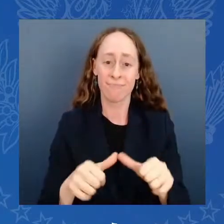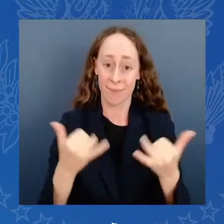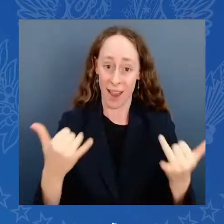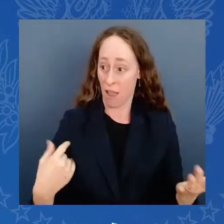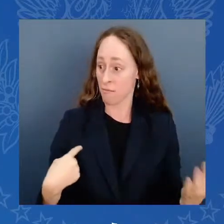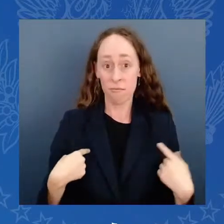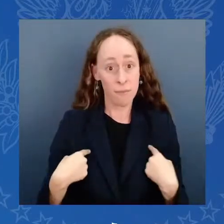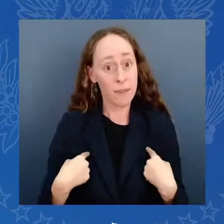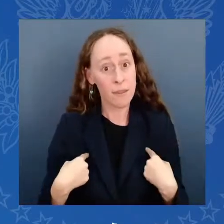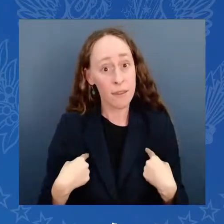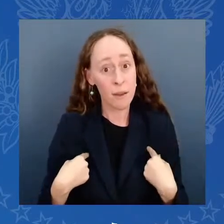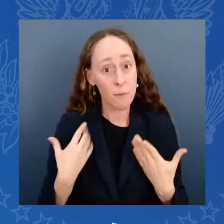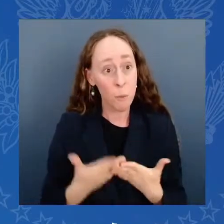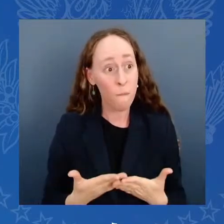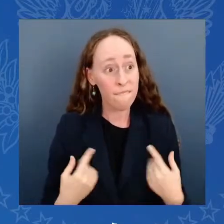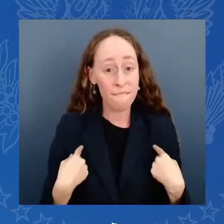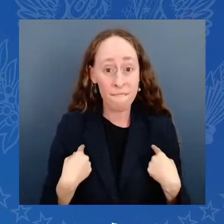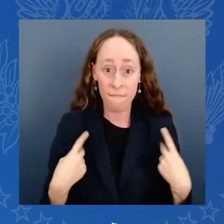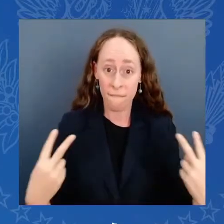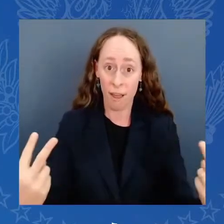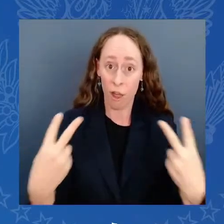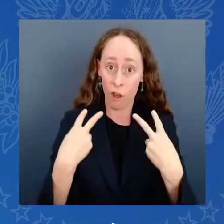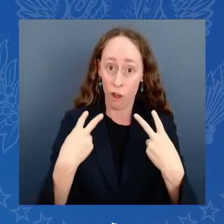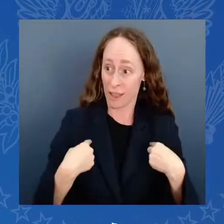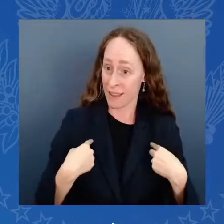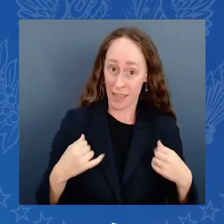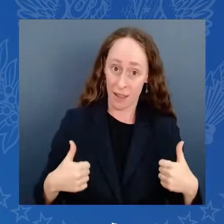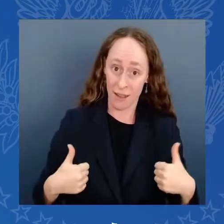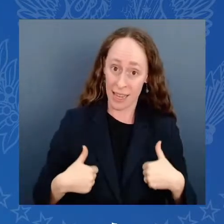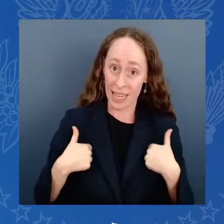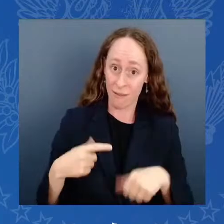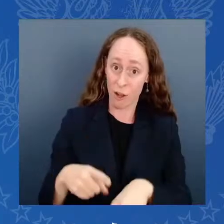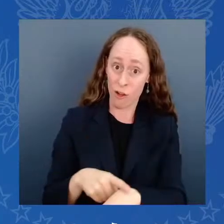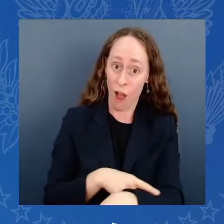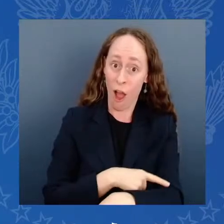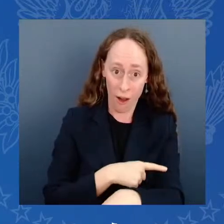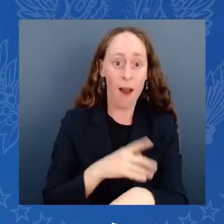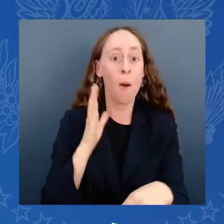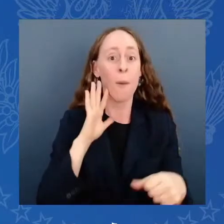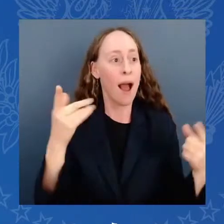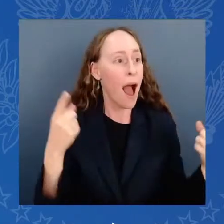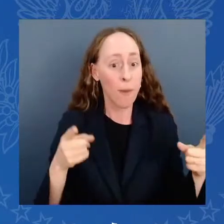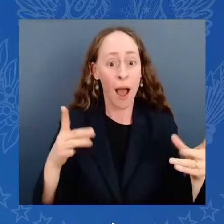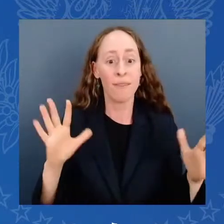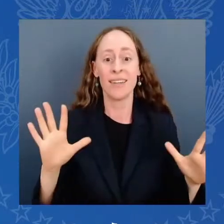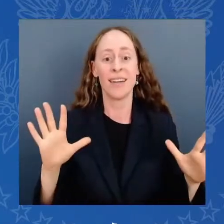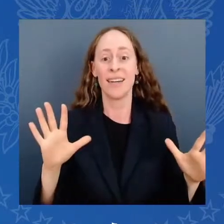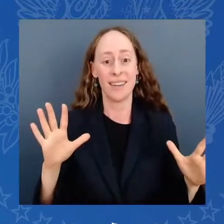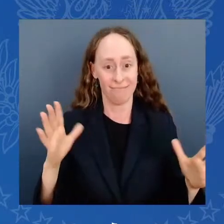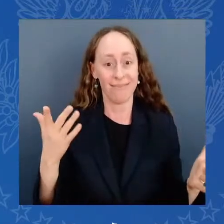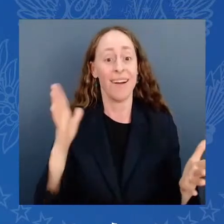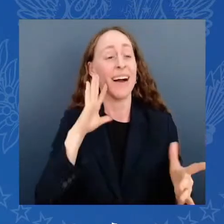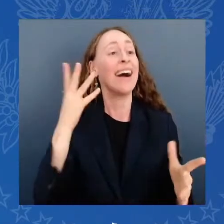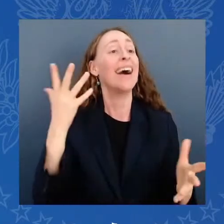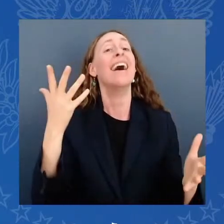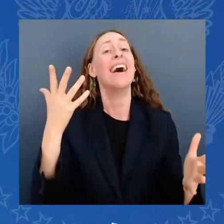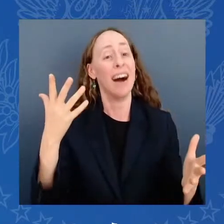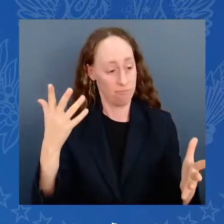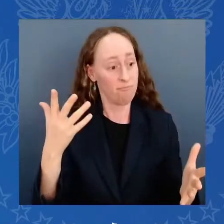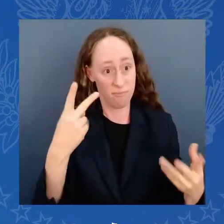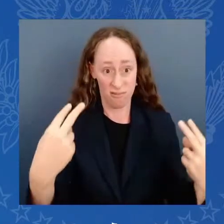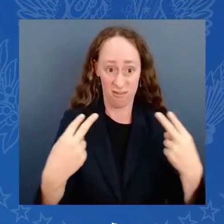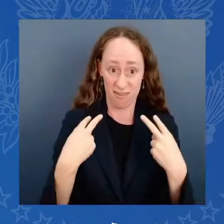But few people have been able to thrive and succeed in the